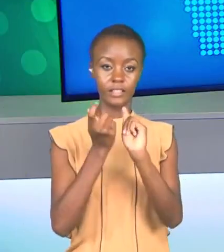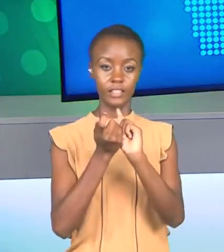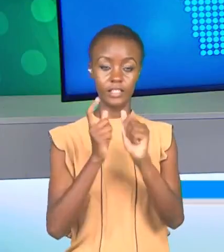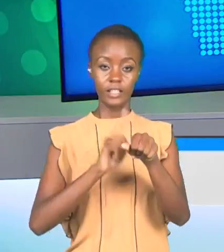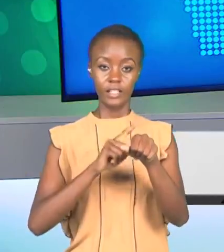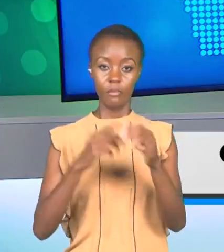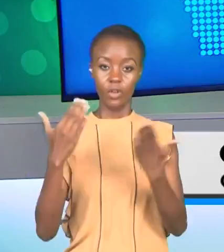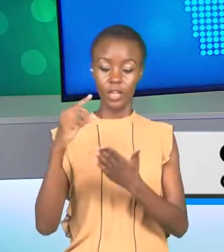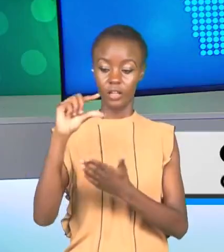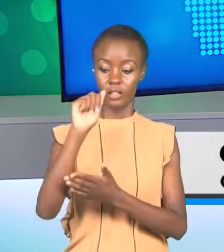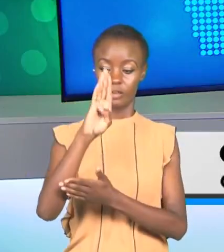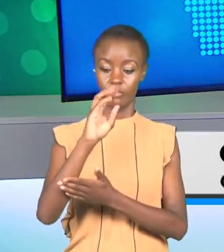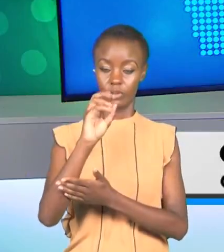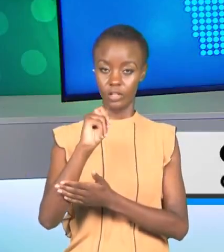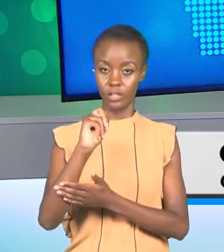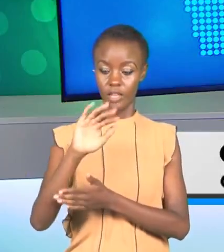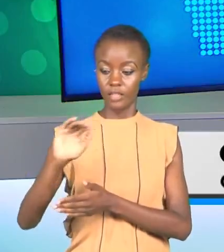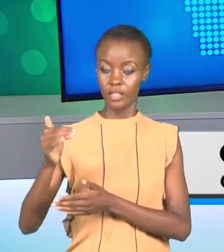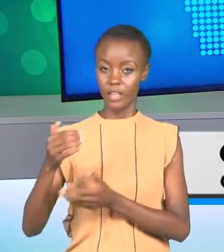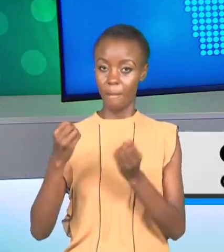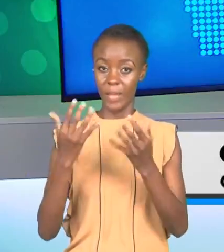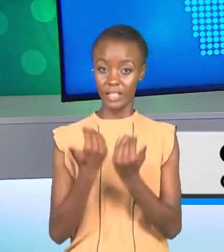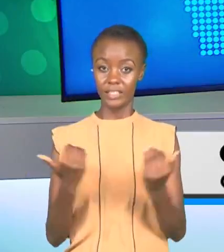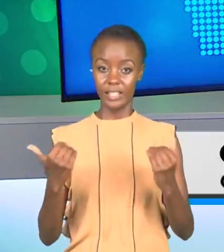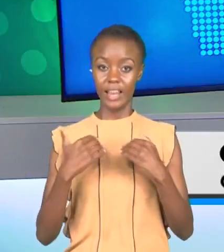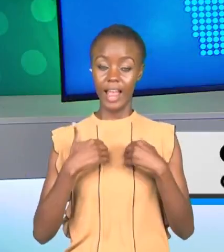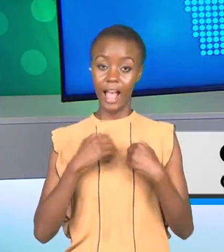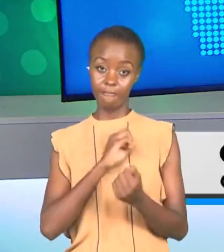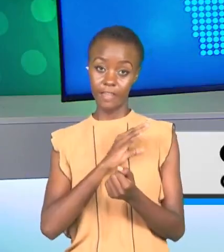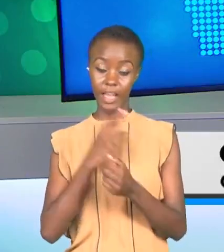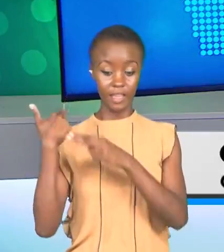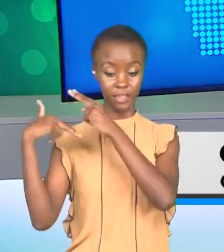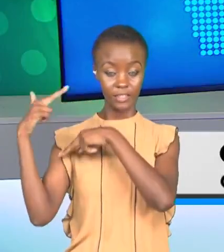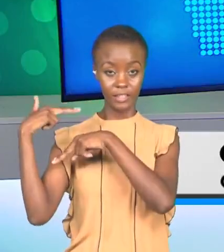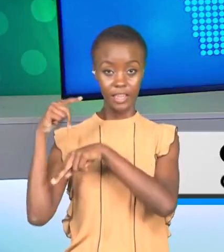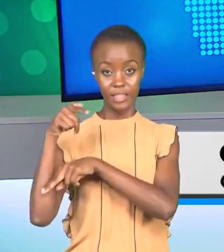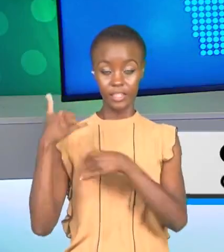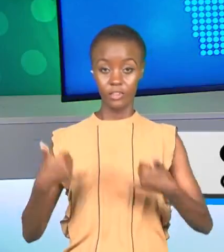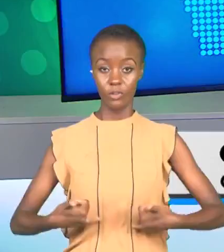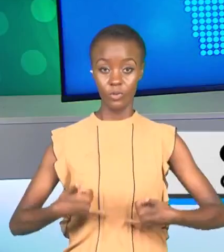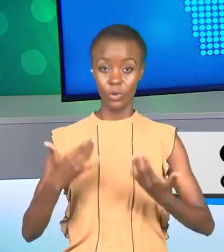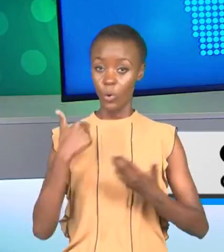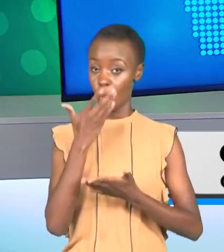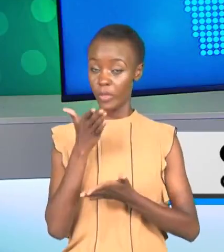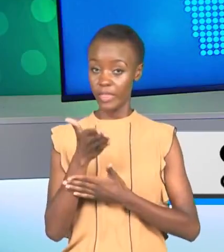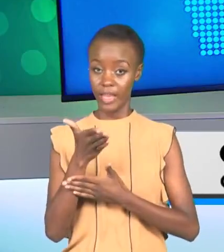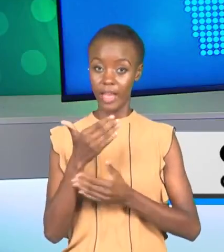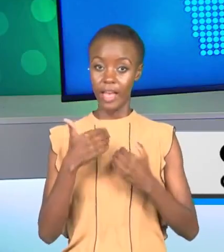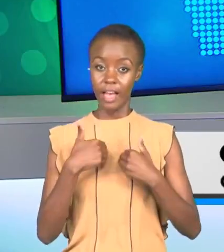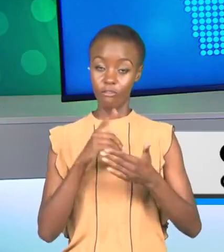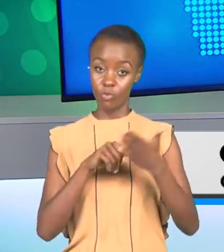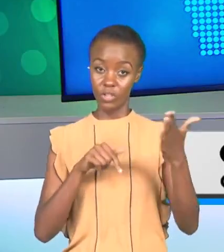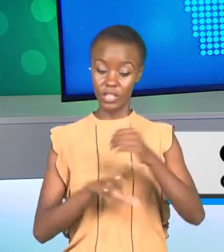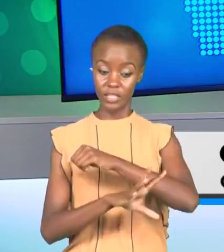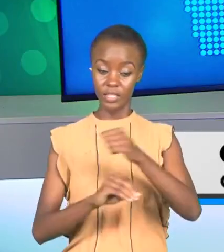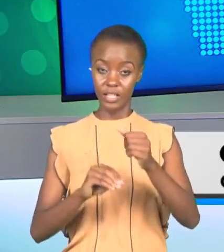of the Gabonese capital, Libreville, many children are hiding a traumatic past. The youngsters at the facility are victims of human